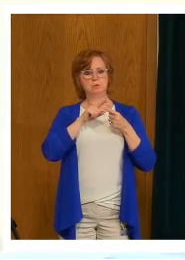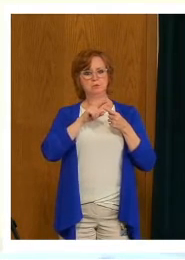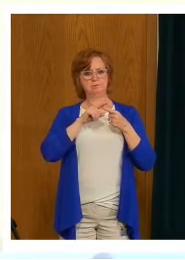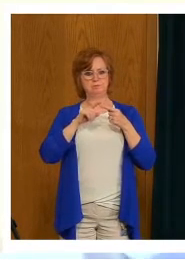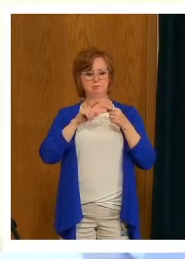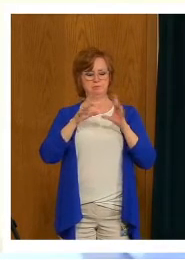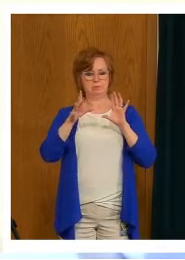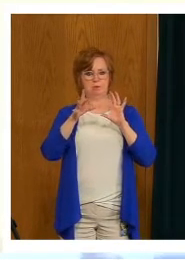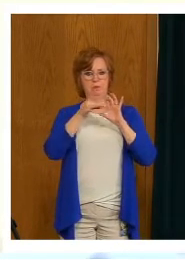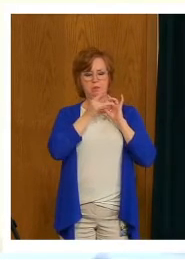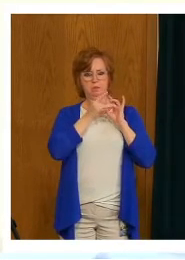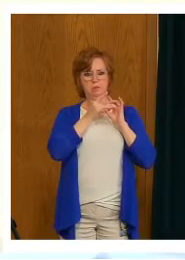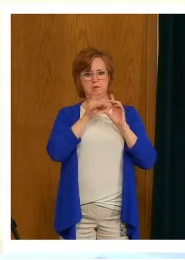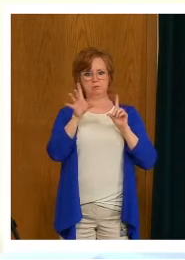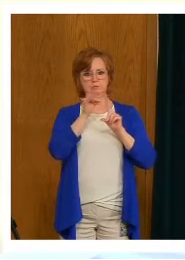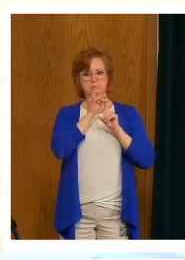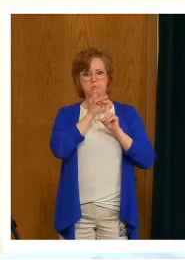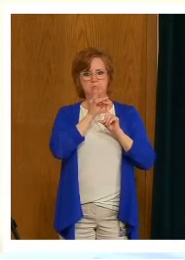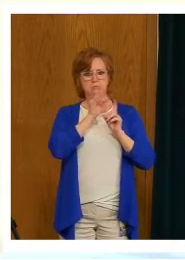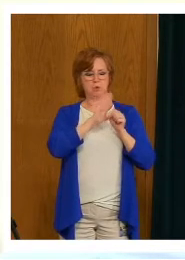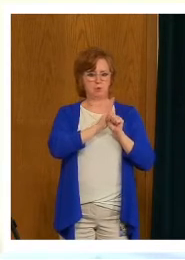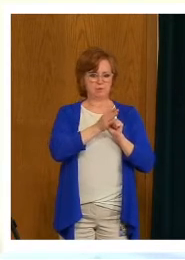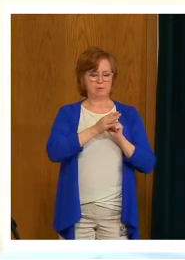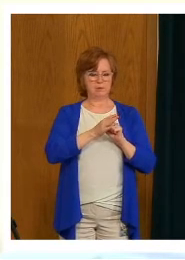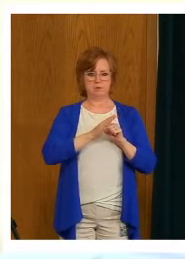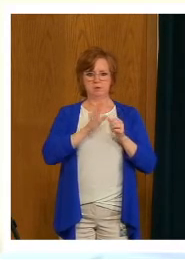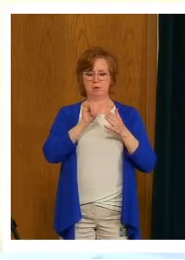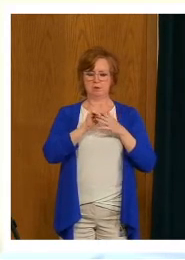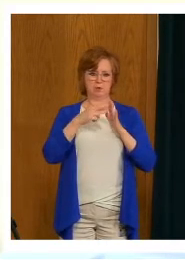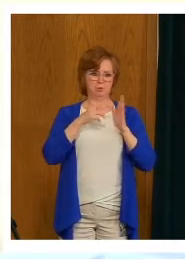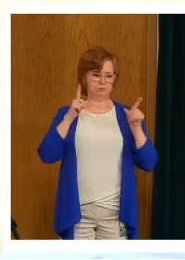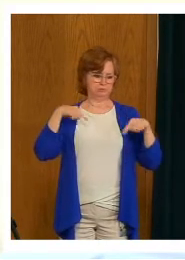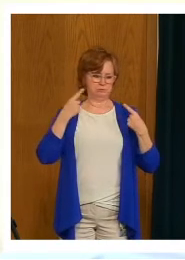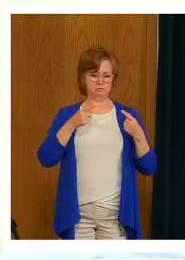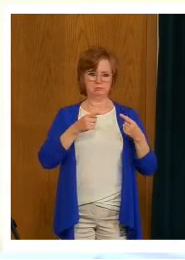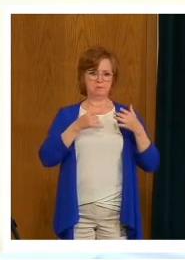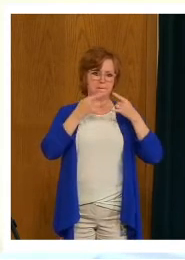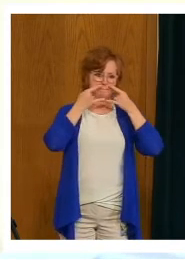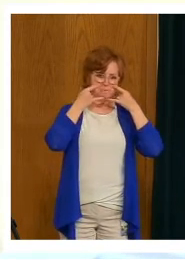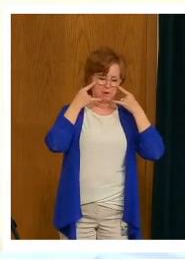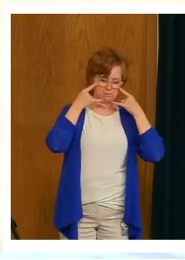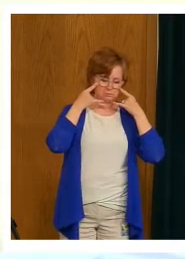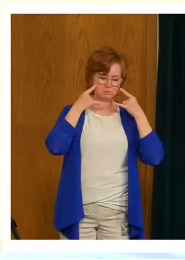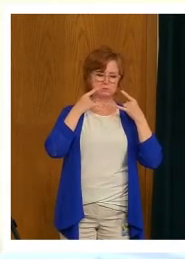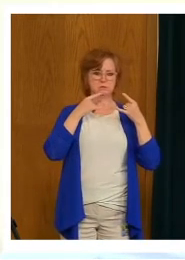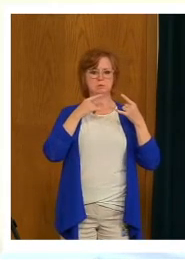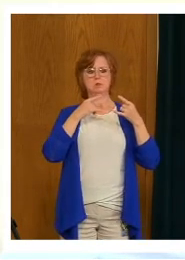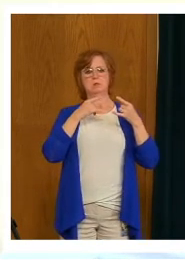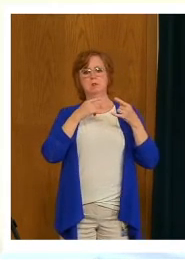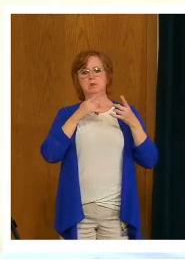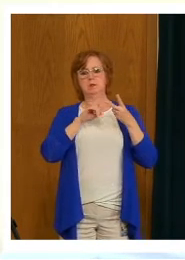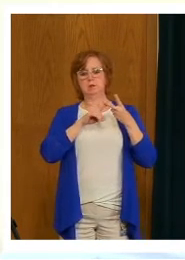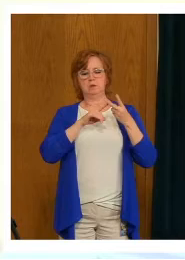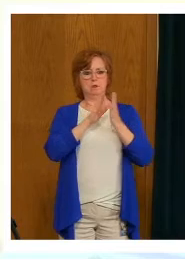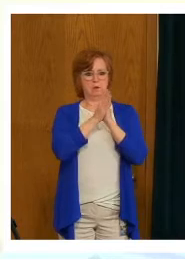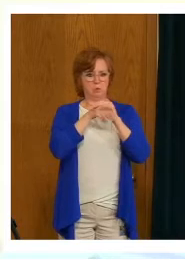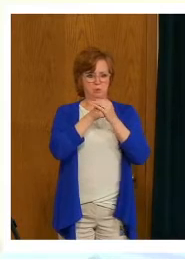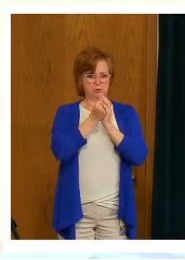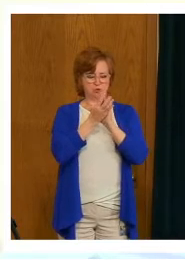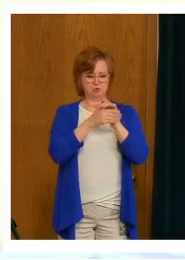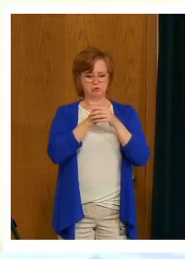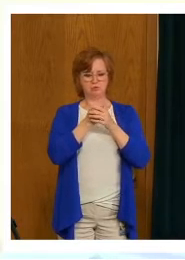to COVID. And those measures, some have been long-standing, like mask use in indoor public places, hand